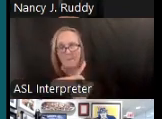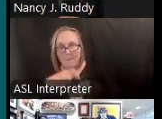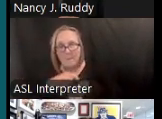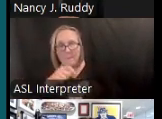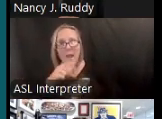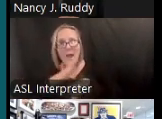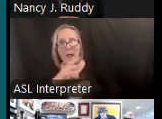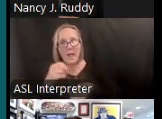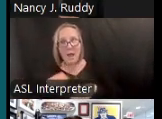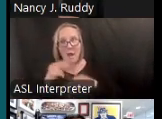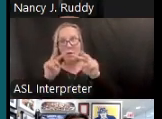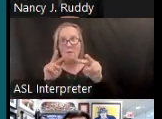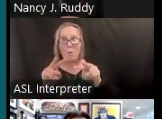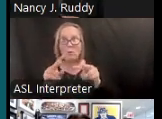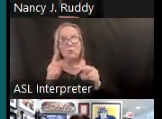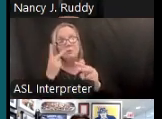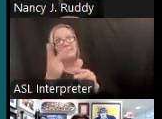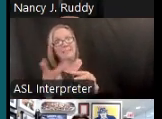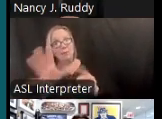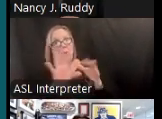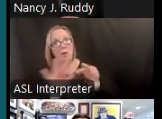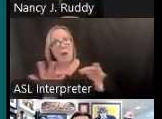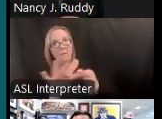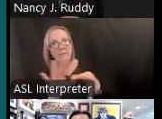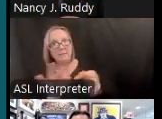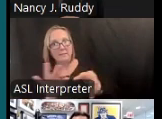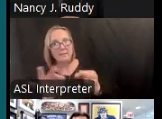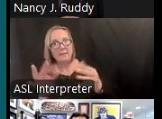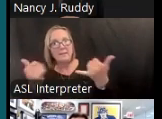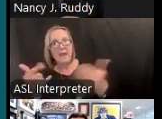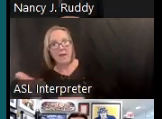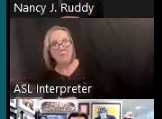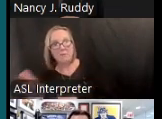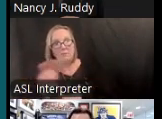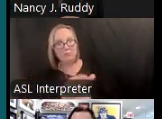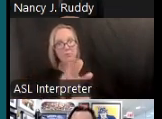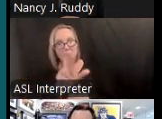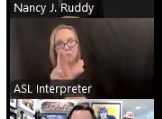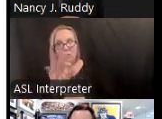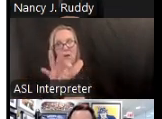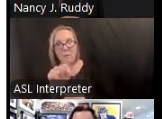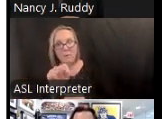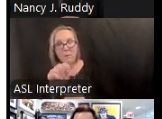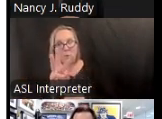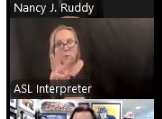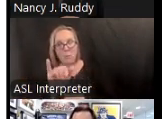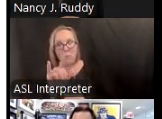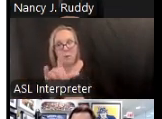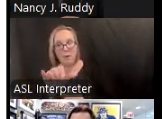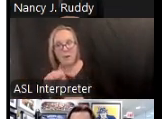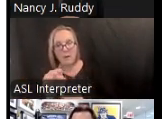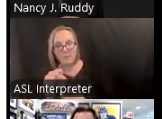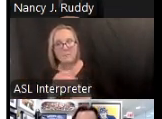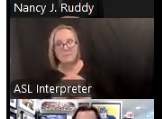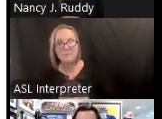we look forward to hearing your comments. I'd like to now hand this back to Robert Williams.